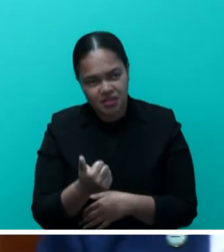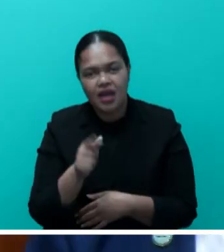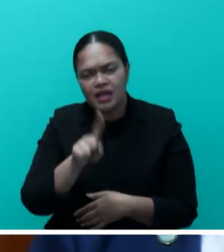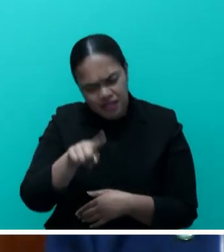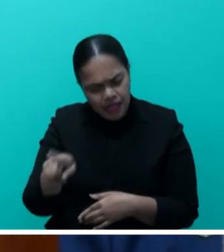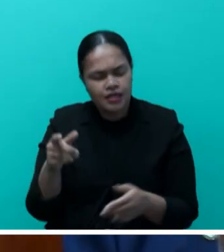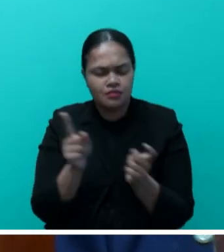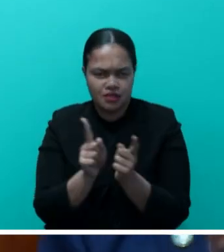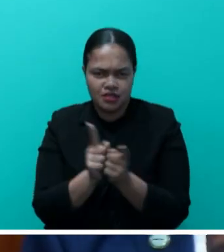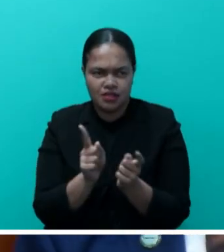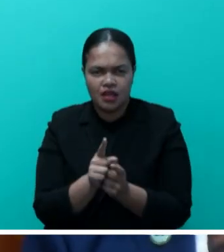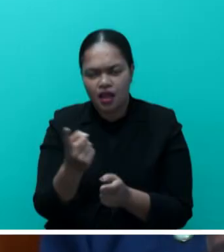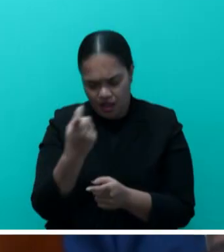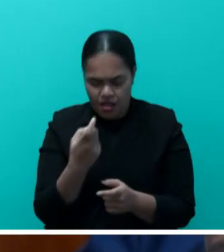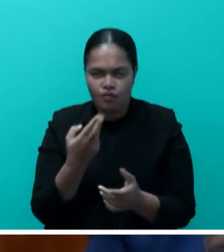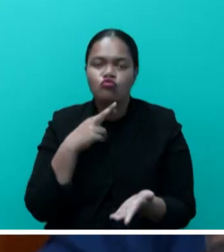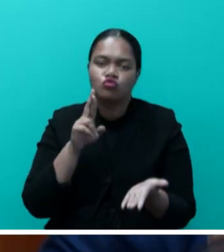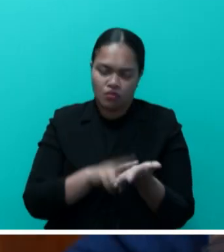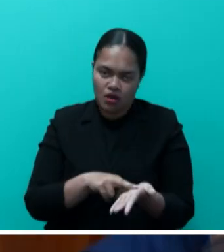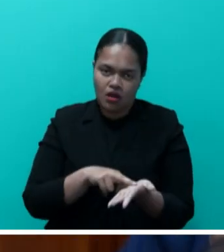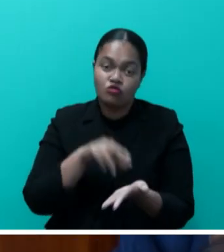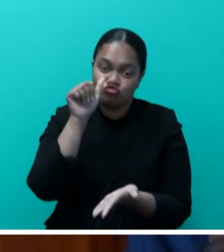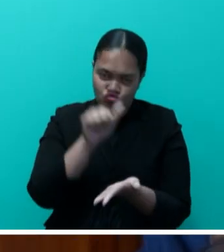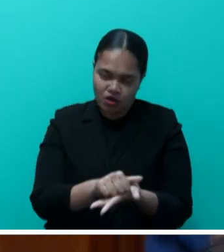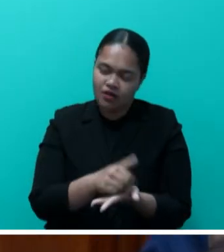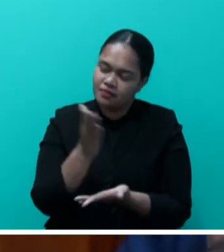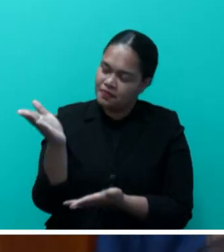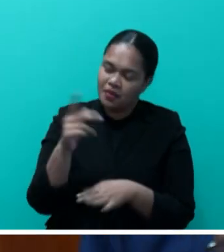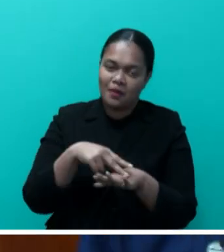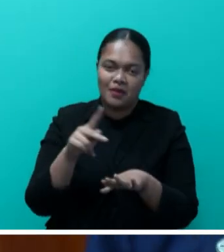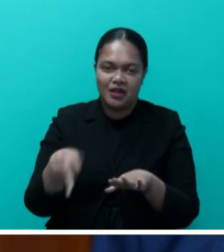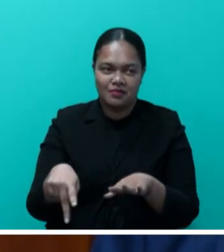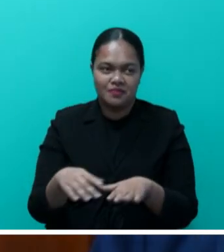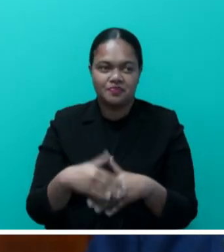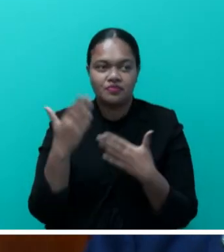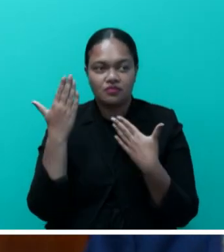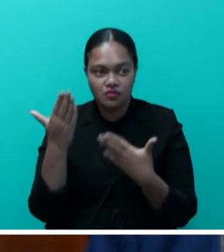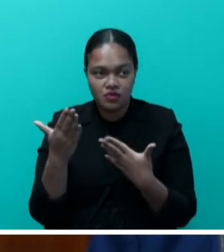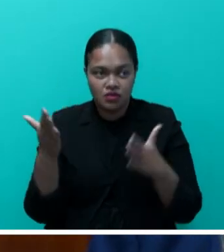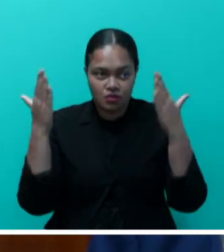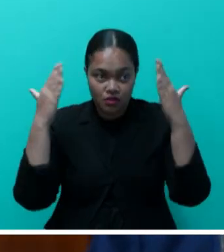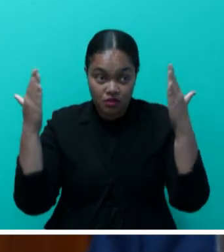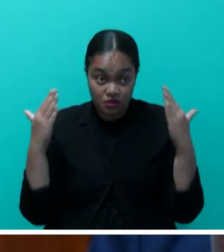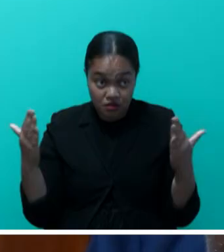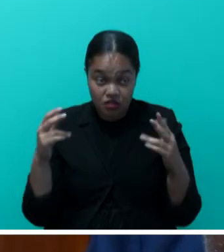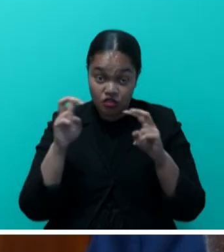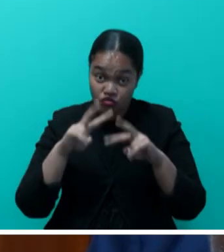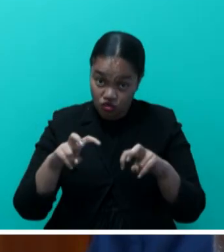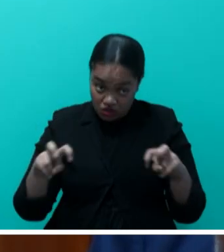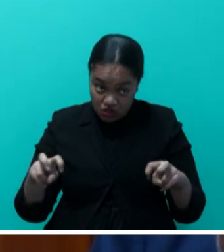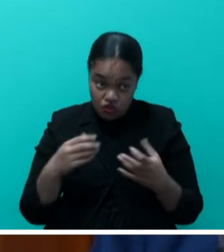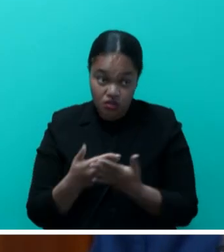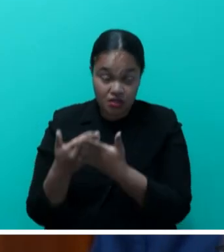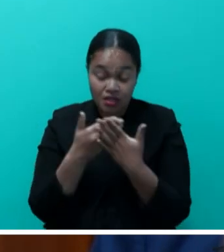the meeting, then come and report correctly to Parliament. Honourable Speaker, the research and studies